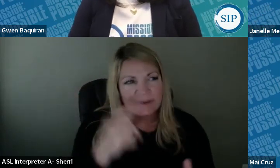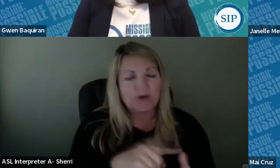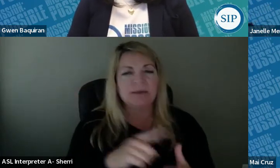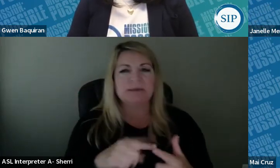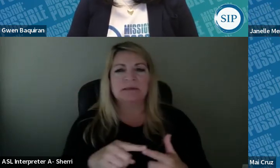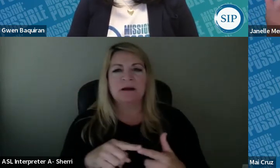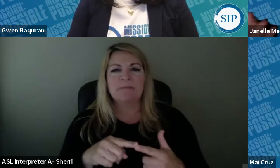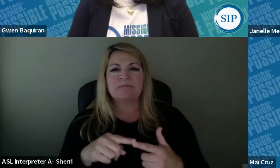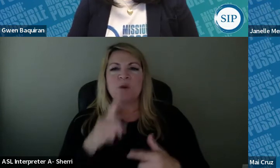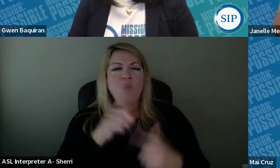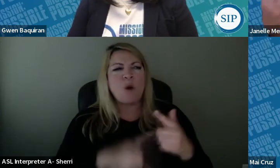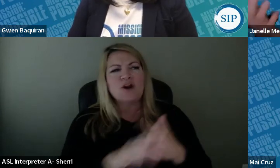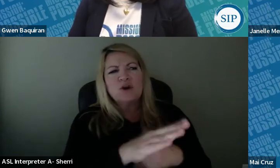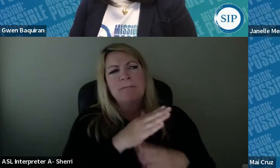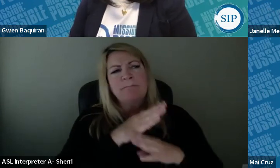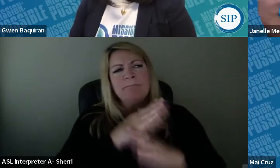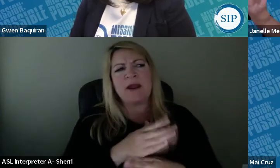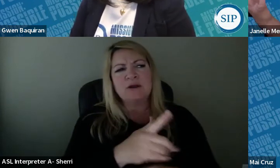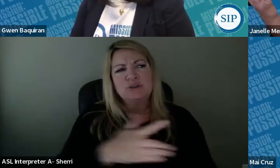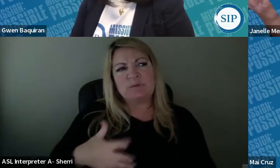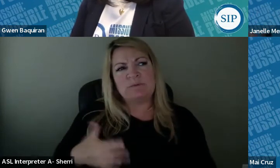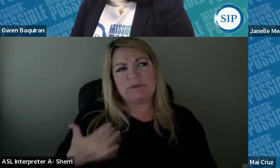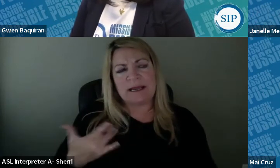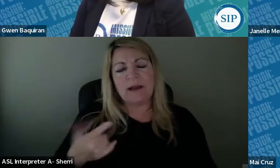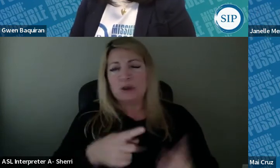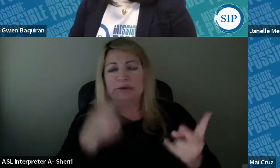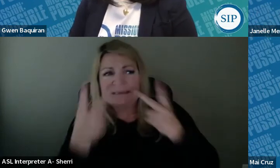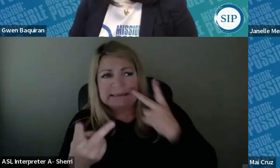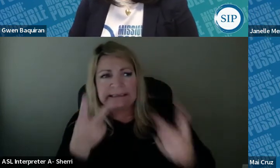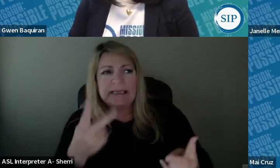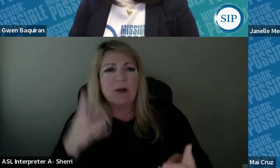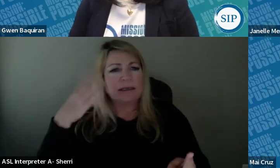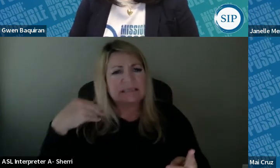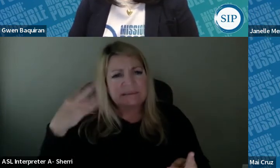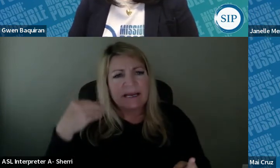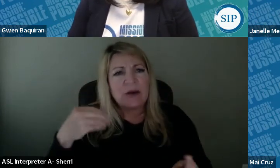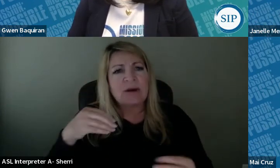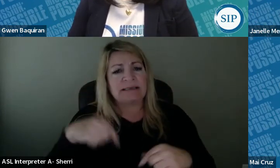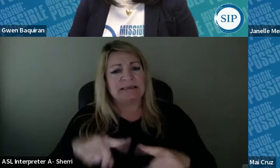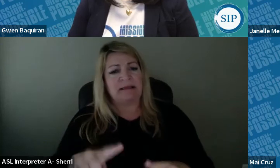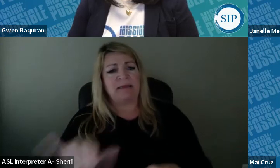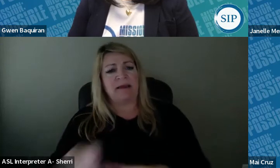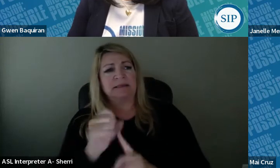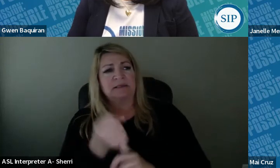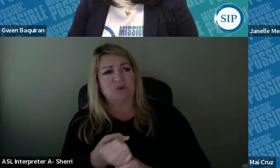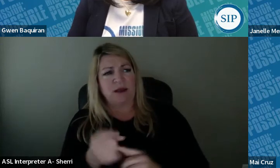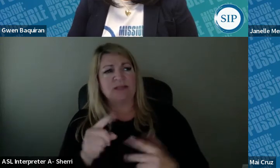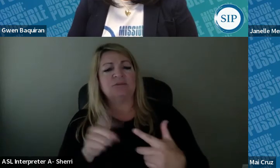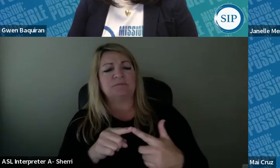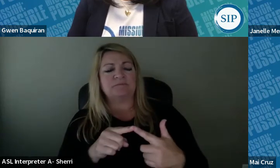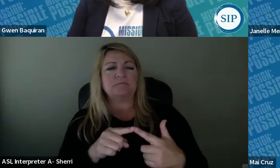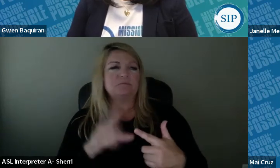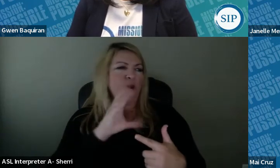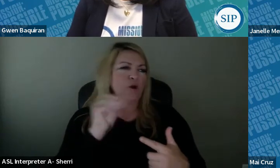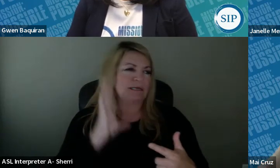the barriers that you have felt or you've seen or you have experienced in this situation or as a co-teacher